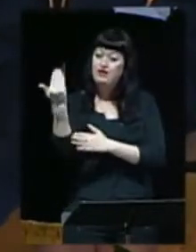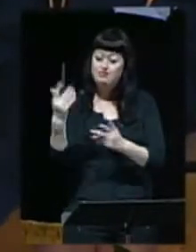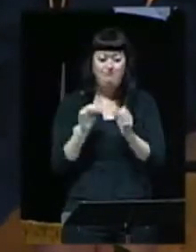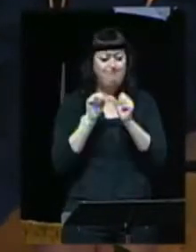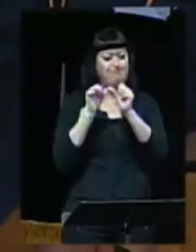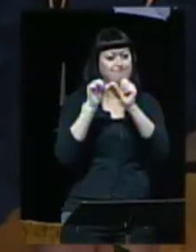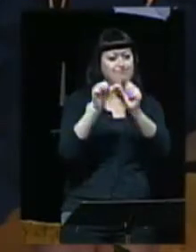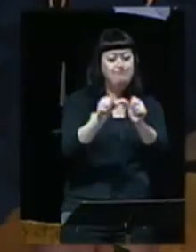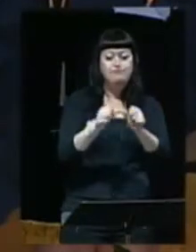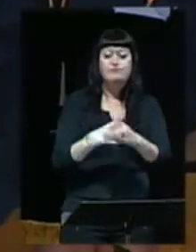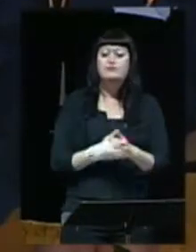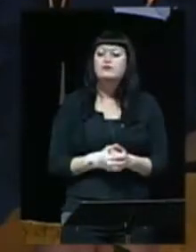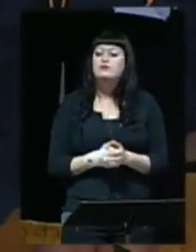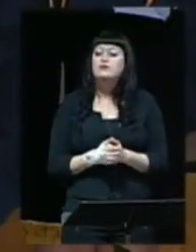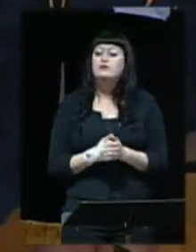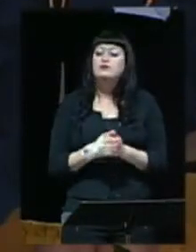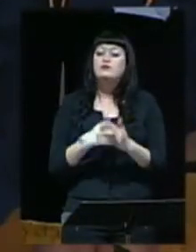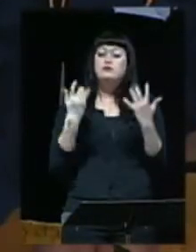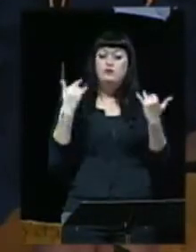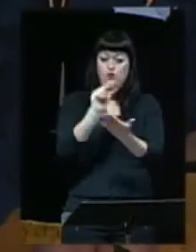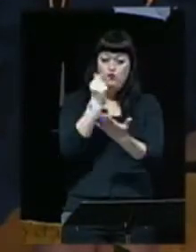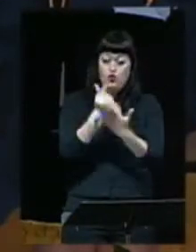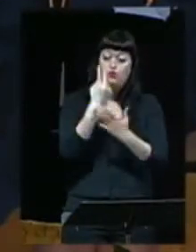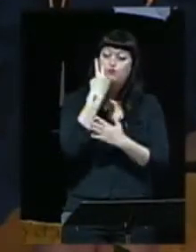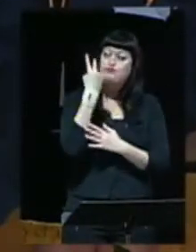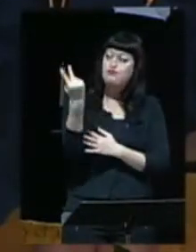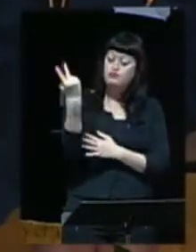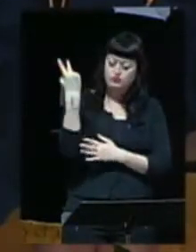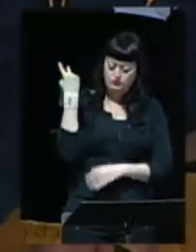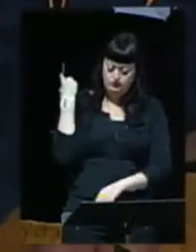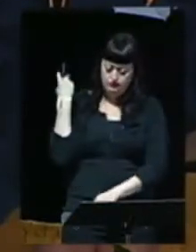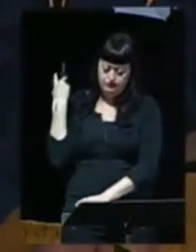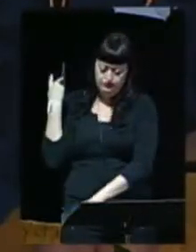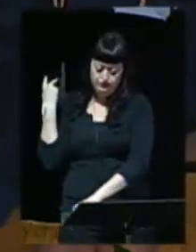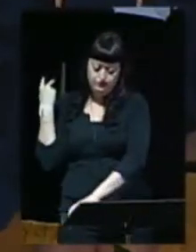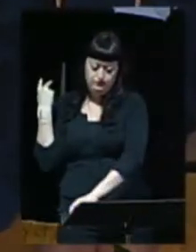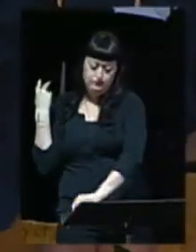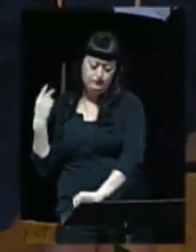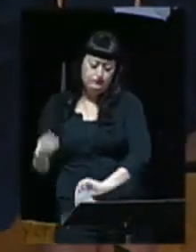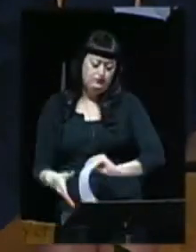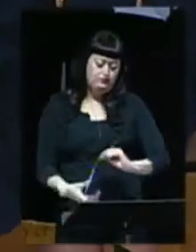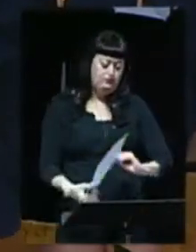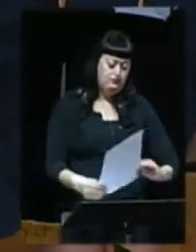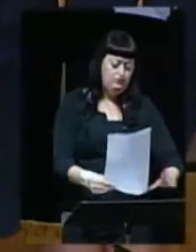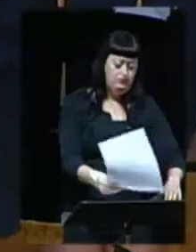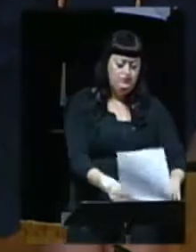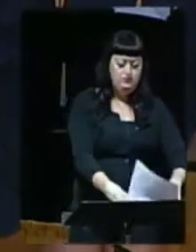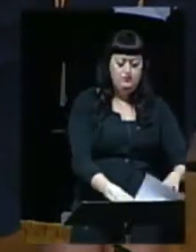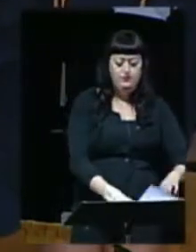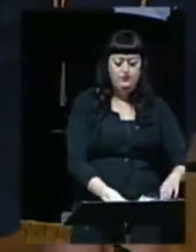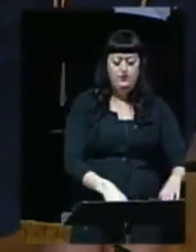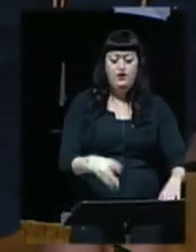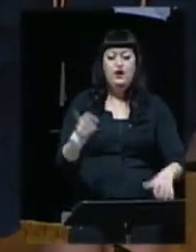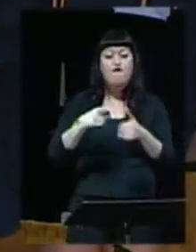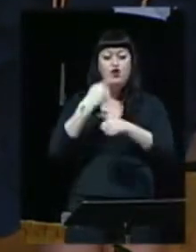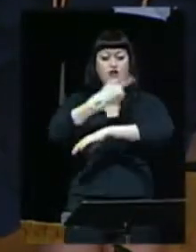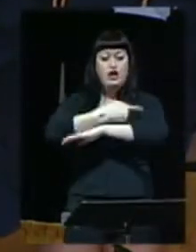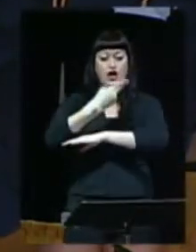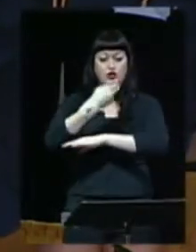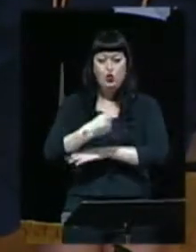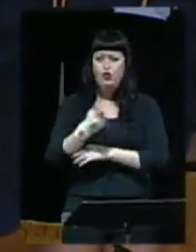past as we graduate high school. The first day of high school was a huge milestone for parents and students